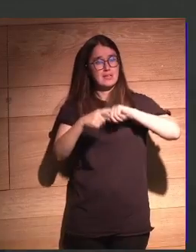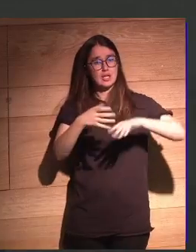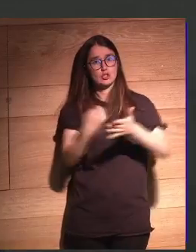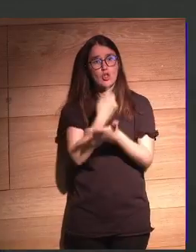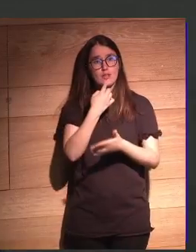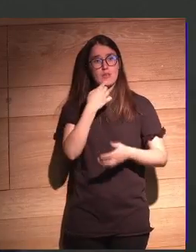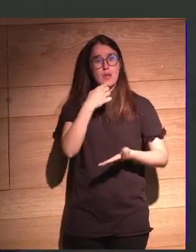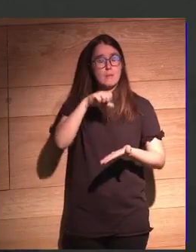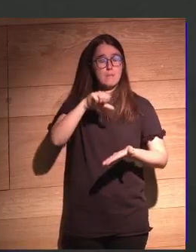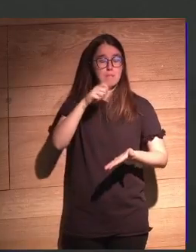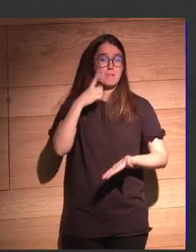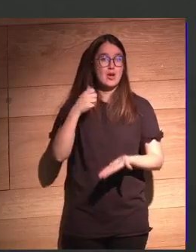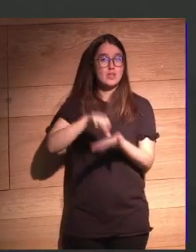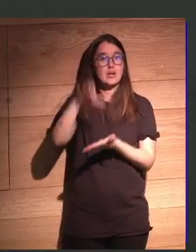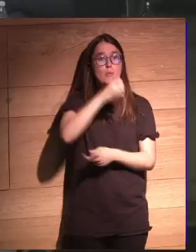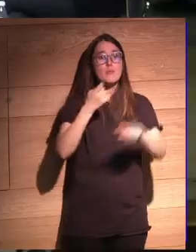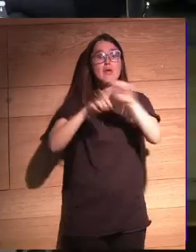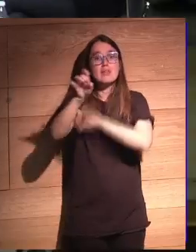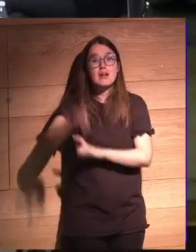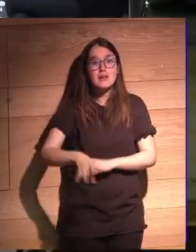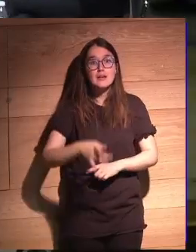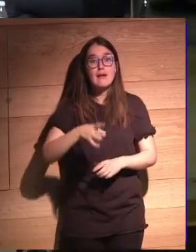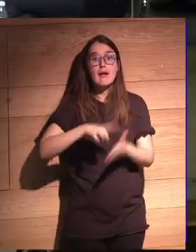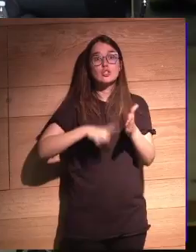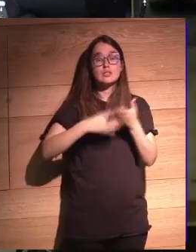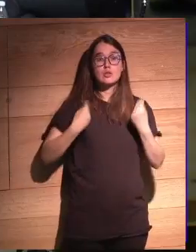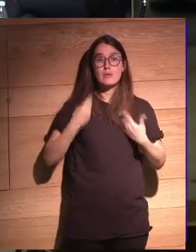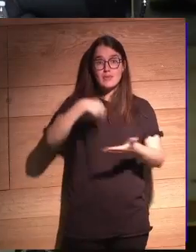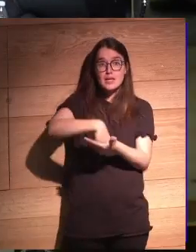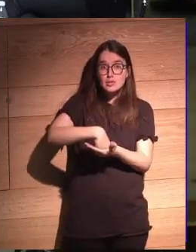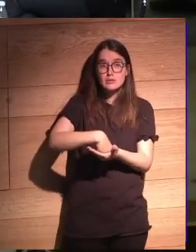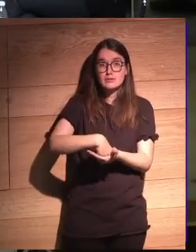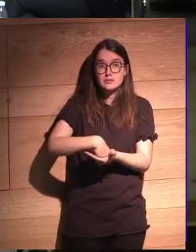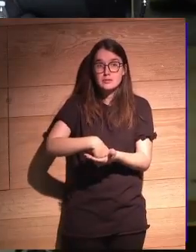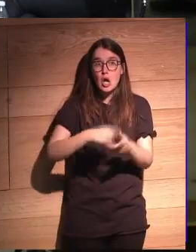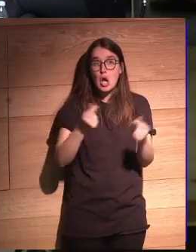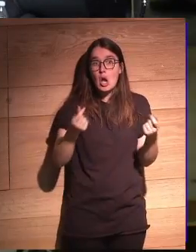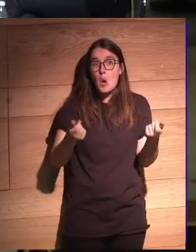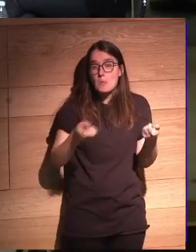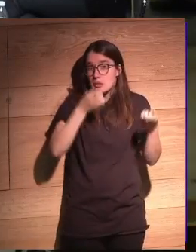system sells everything that the European Central Bank told them, and